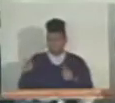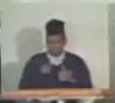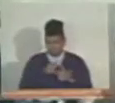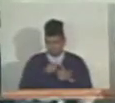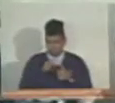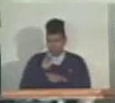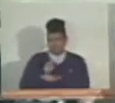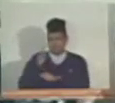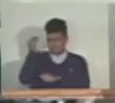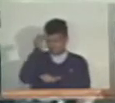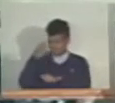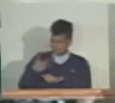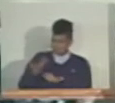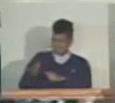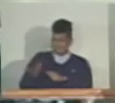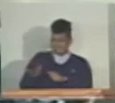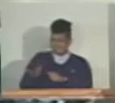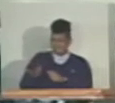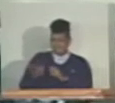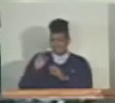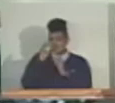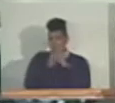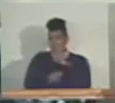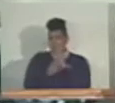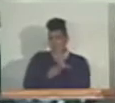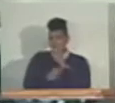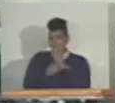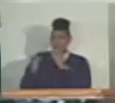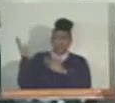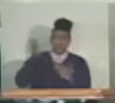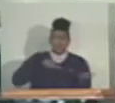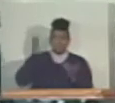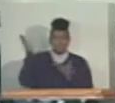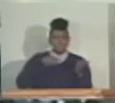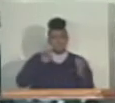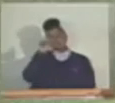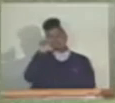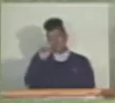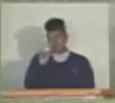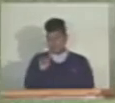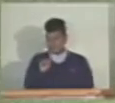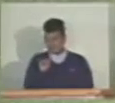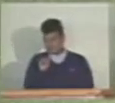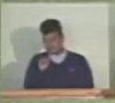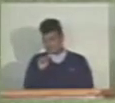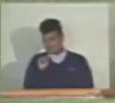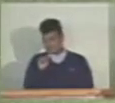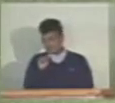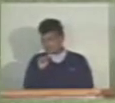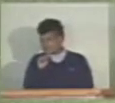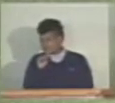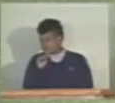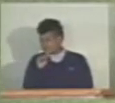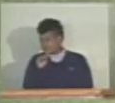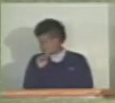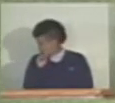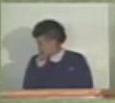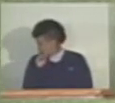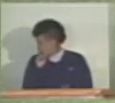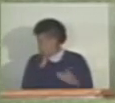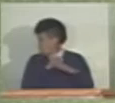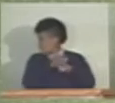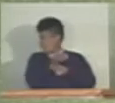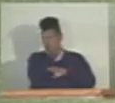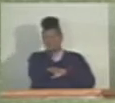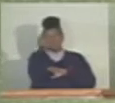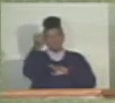minister indicate the extent of oil importation from Venezuela now? Over the last couple of months, as a matter of